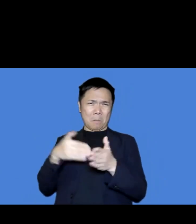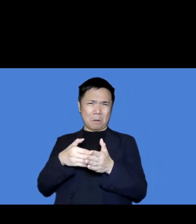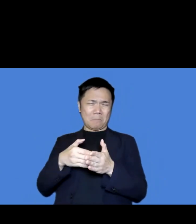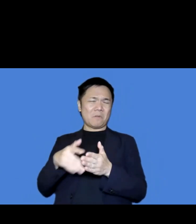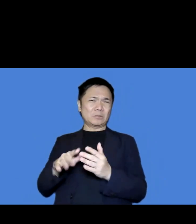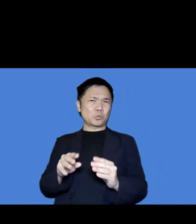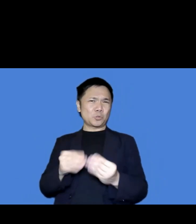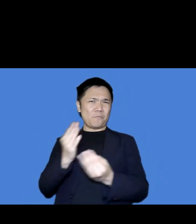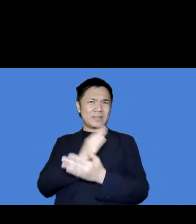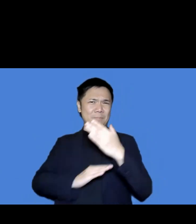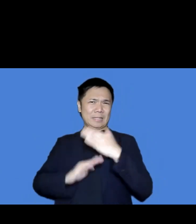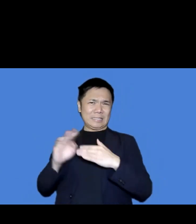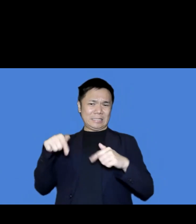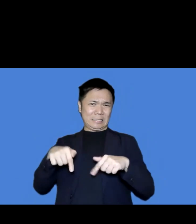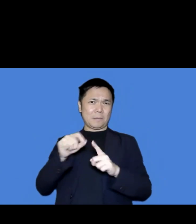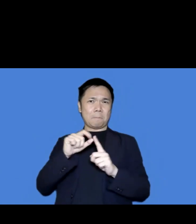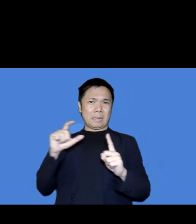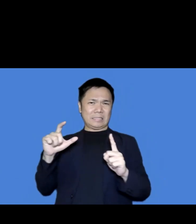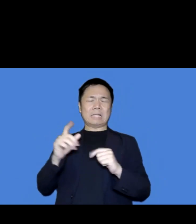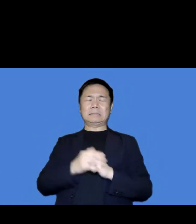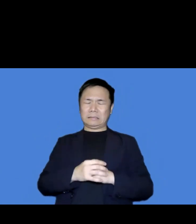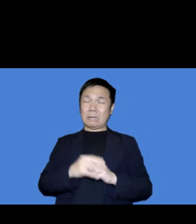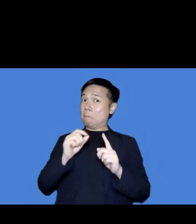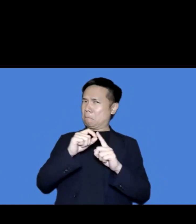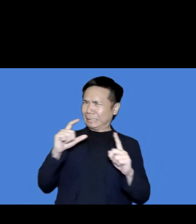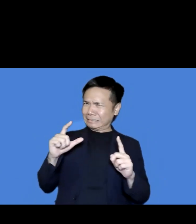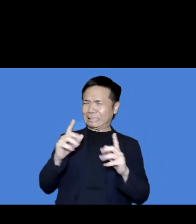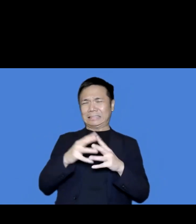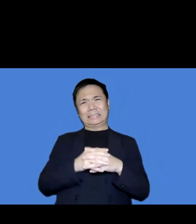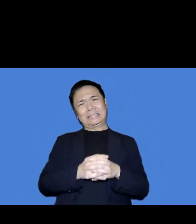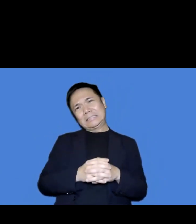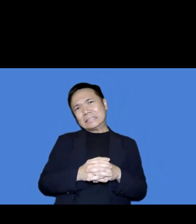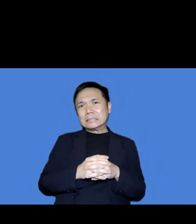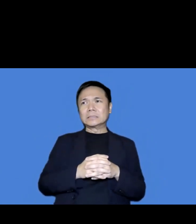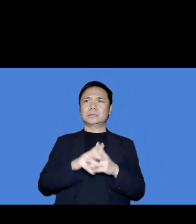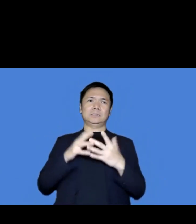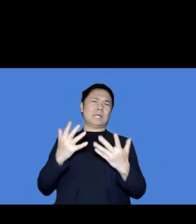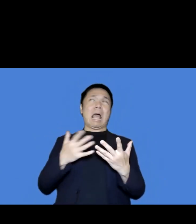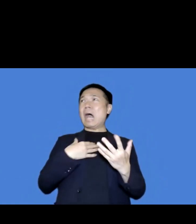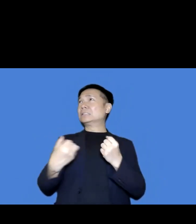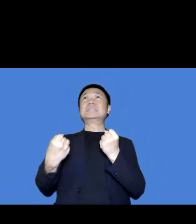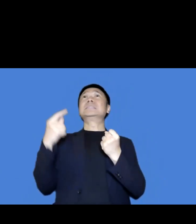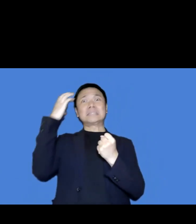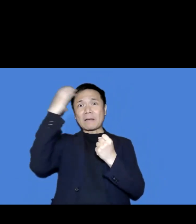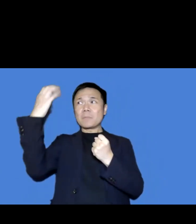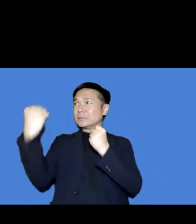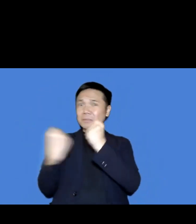people. But they become even more discouraging due to fragmented support system.